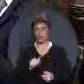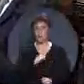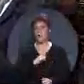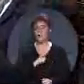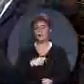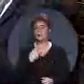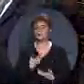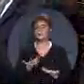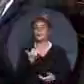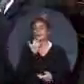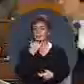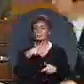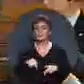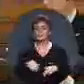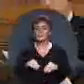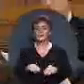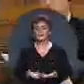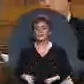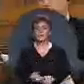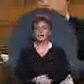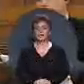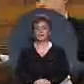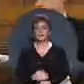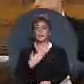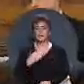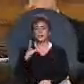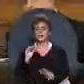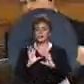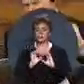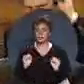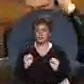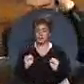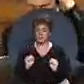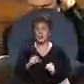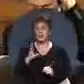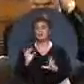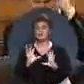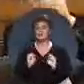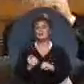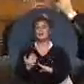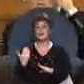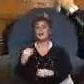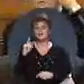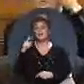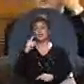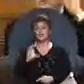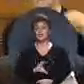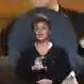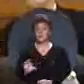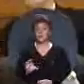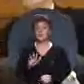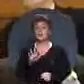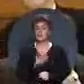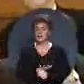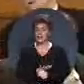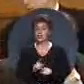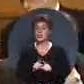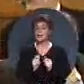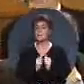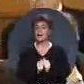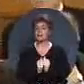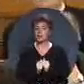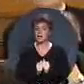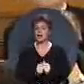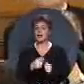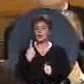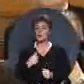Member for Outremont. Thank you, Mr. Speaker. Mr. Speaker, the former Government of Canada made a